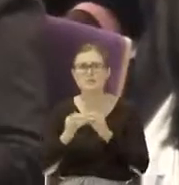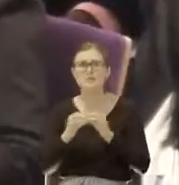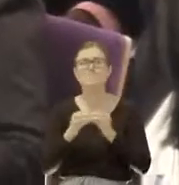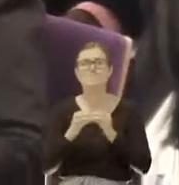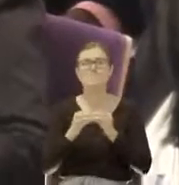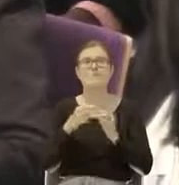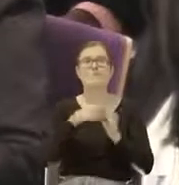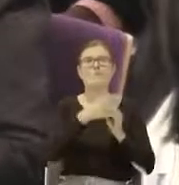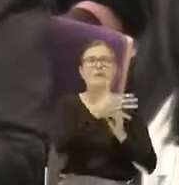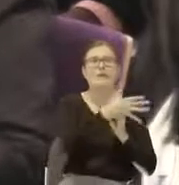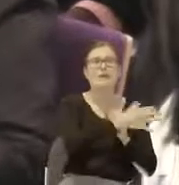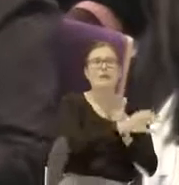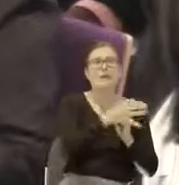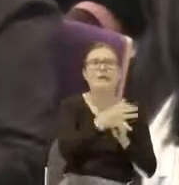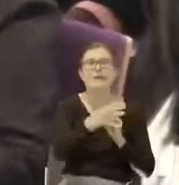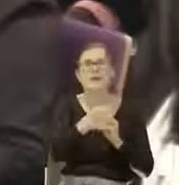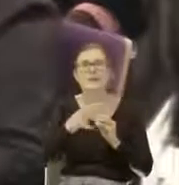the